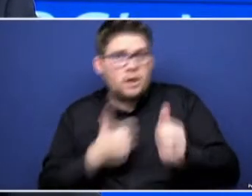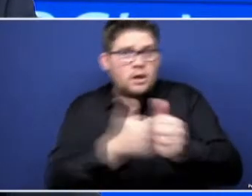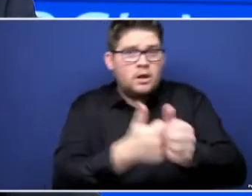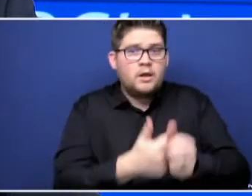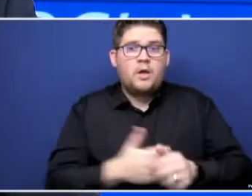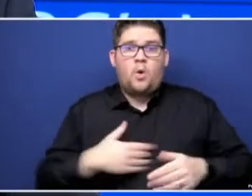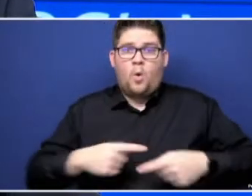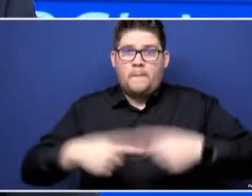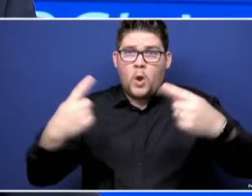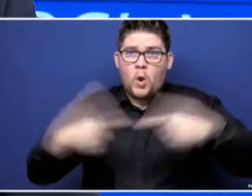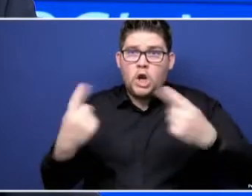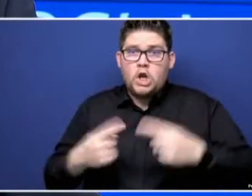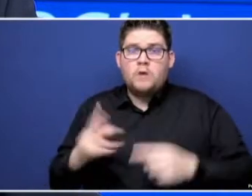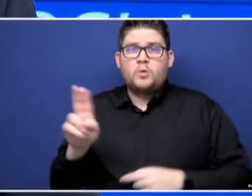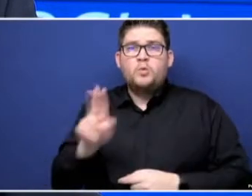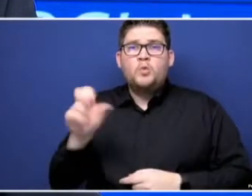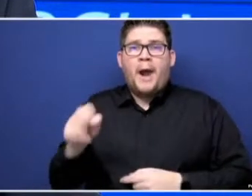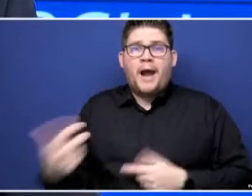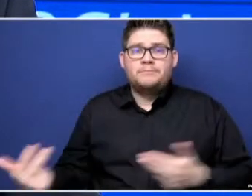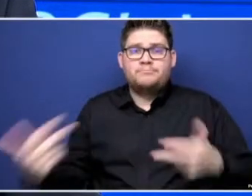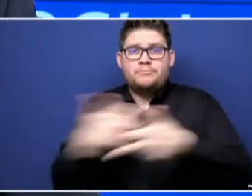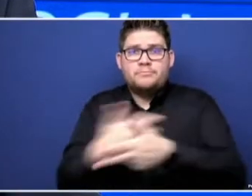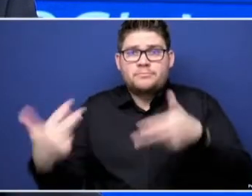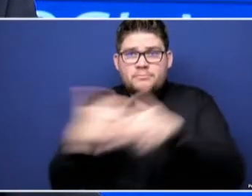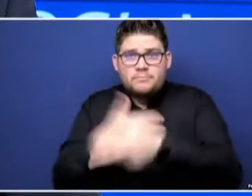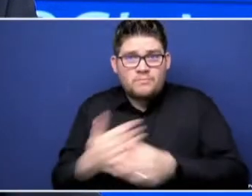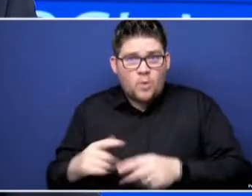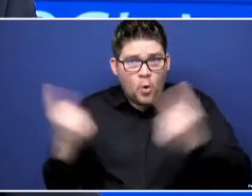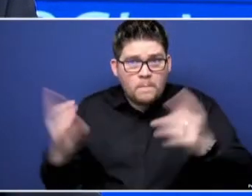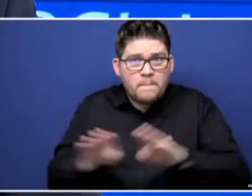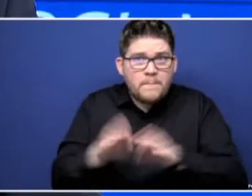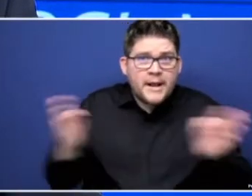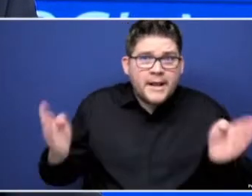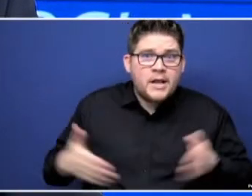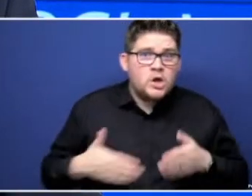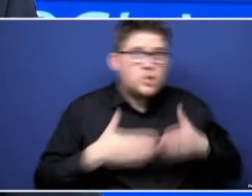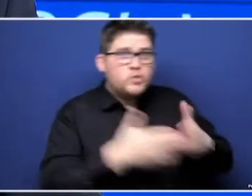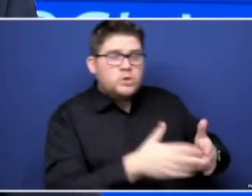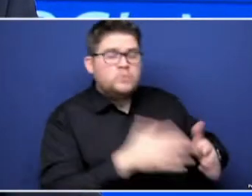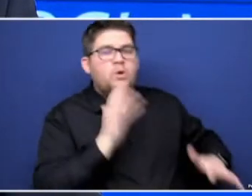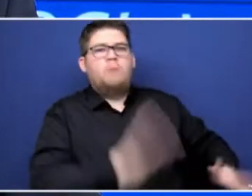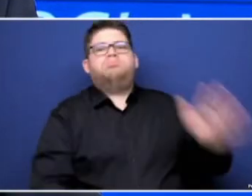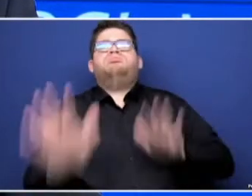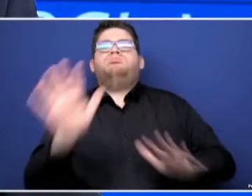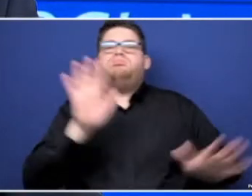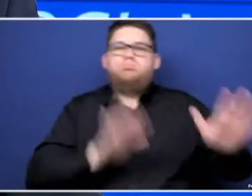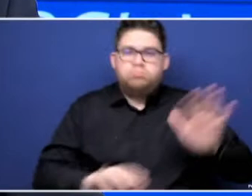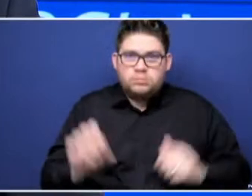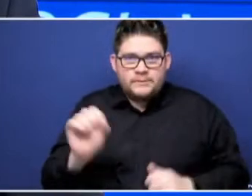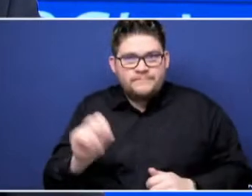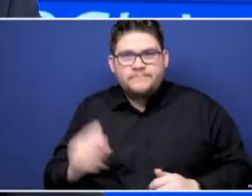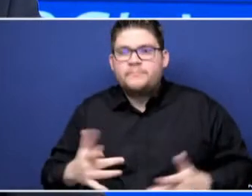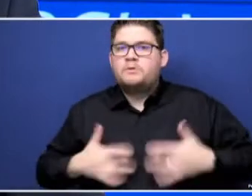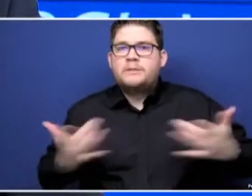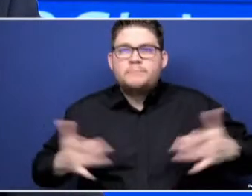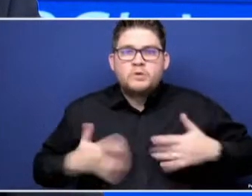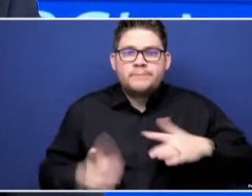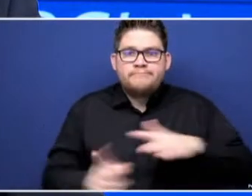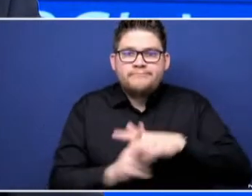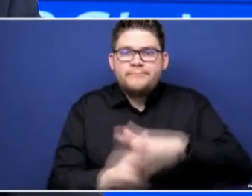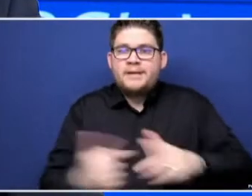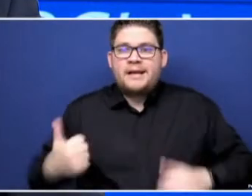Hi there. I just want to follow up on something you said earlier, Premier, about 70-year-olds being vaccinated next week. I'm just wondering if there's